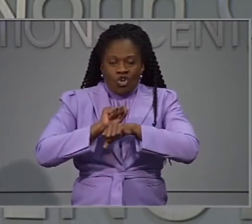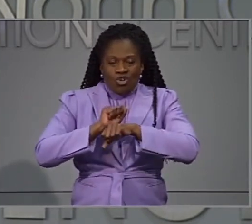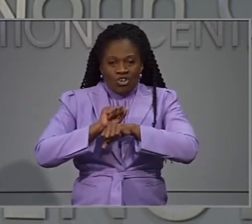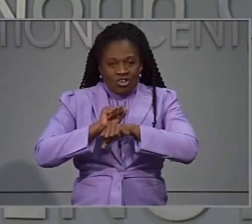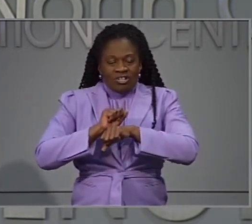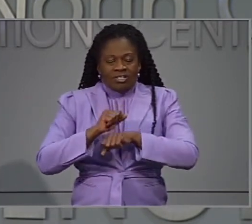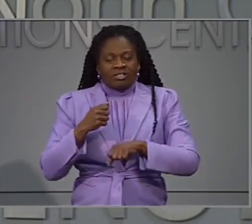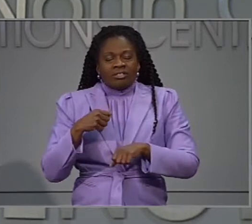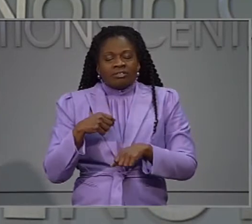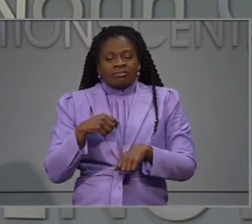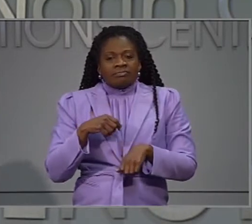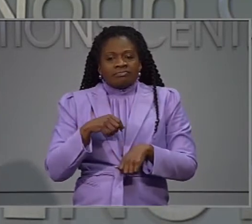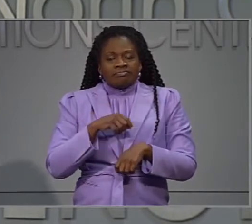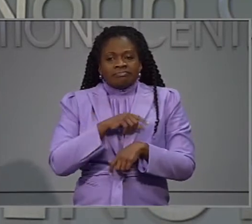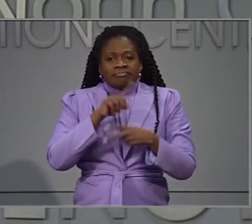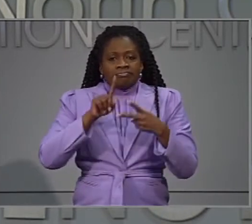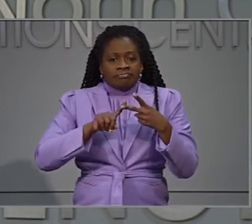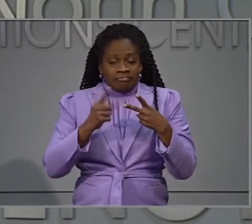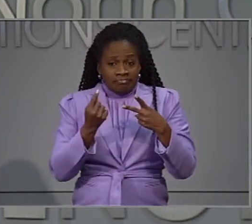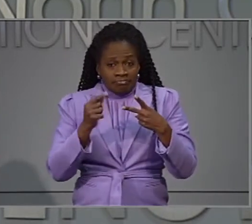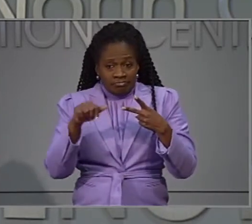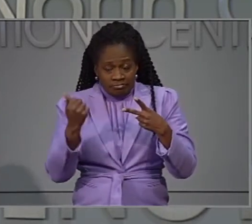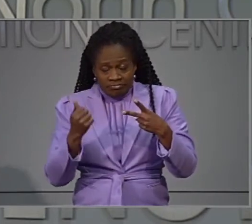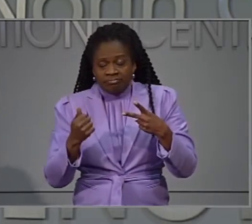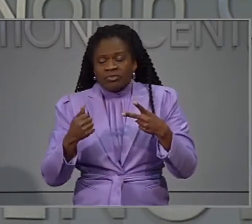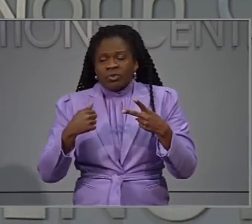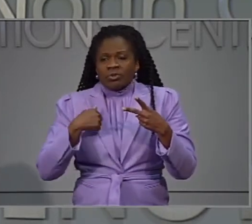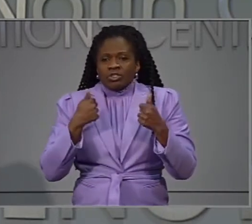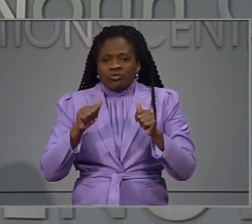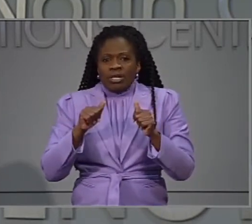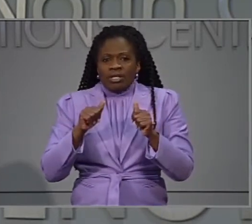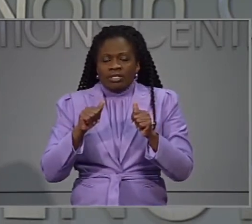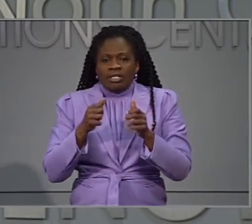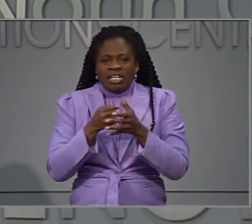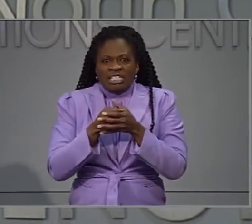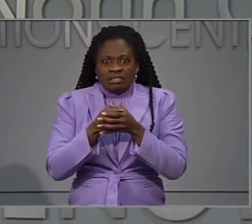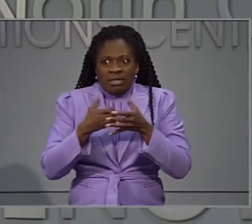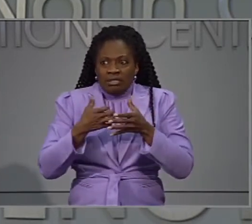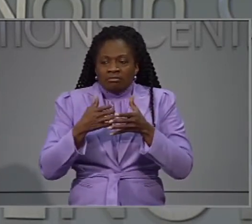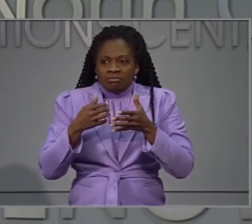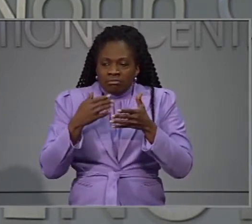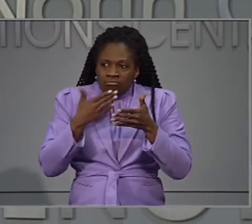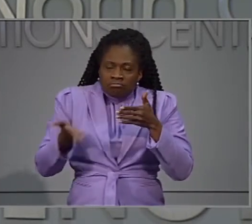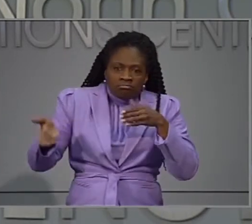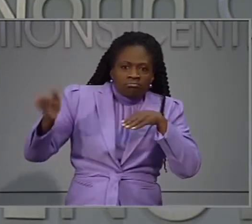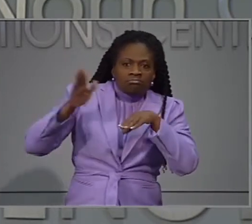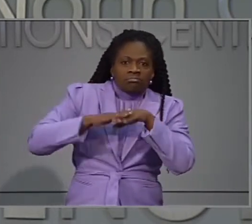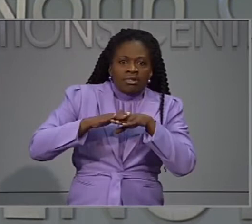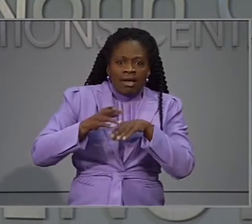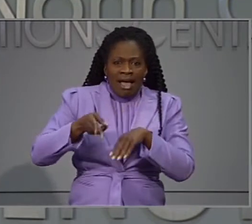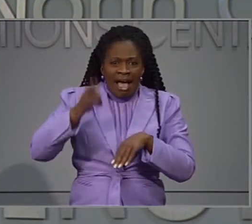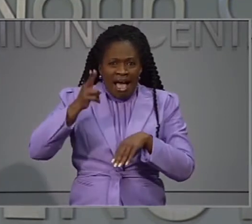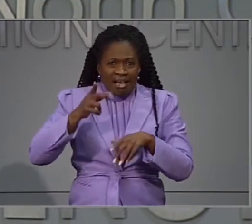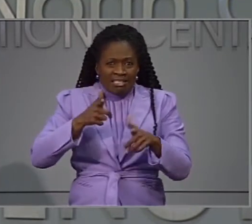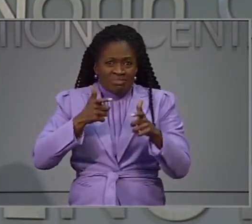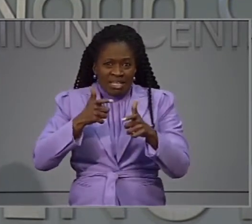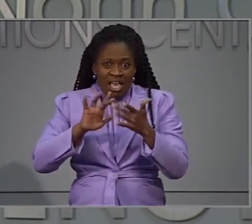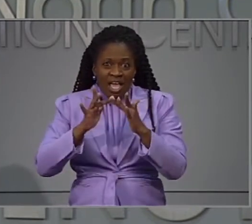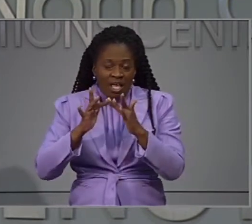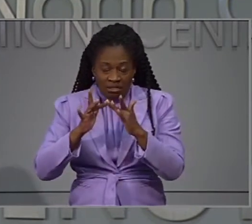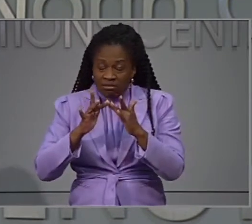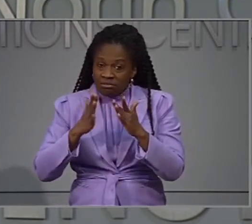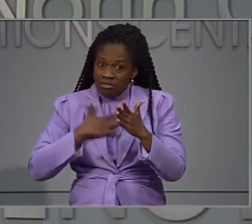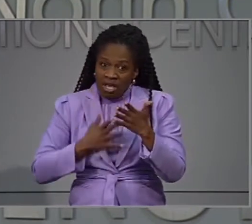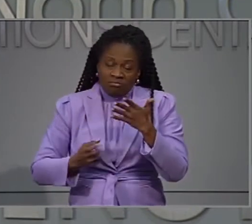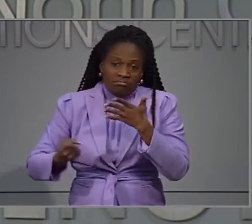been working very hard right now to extend high-speed internet access. This has been a priority with